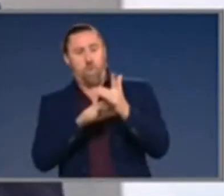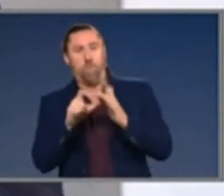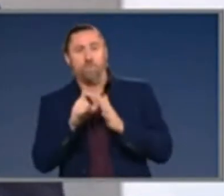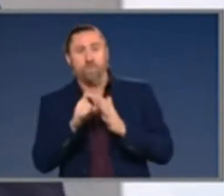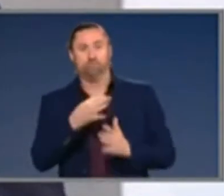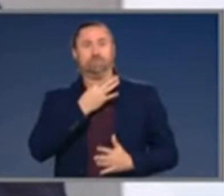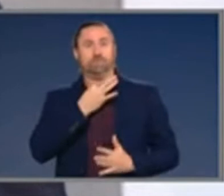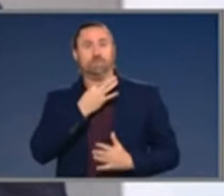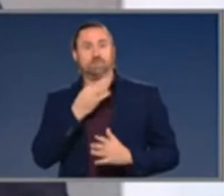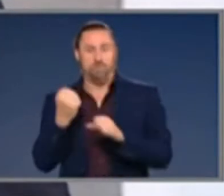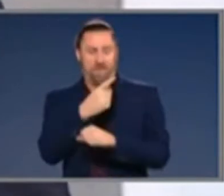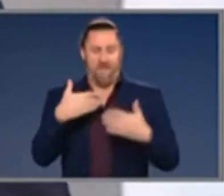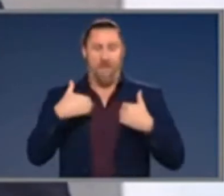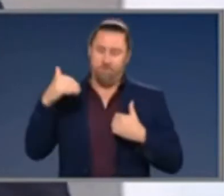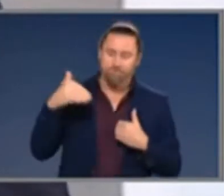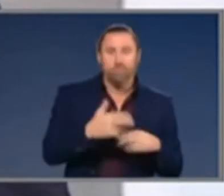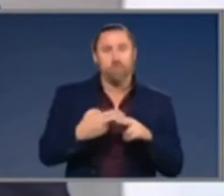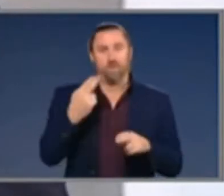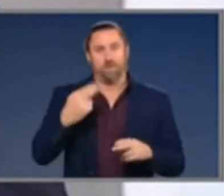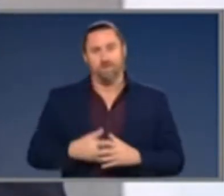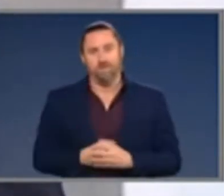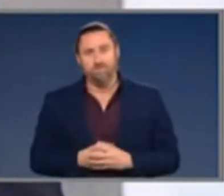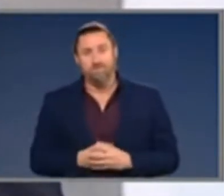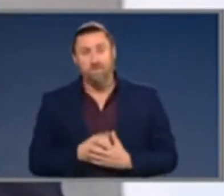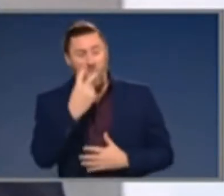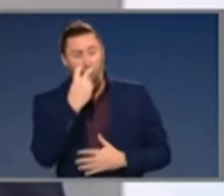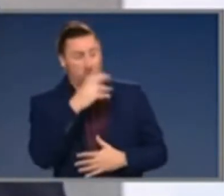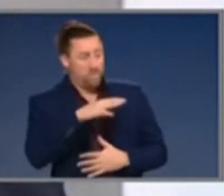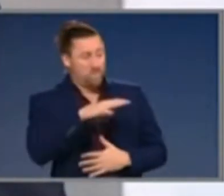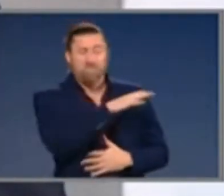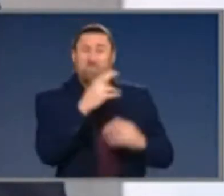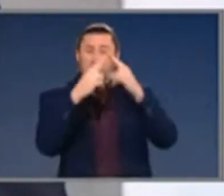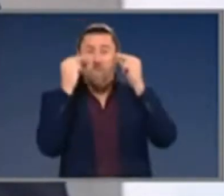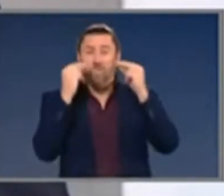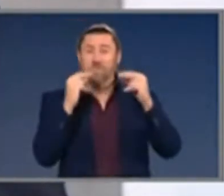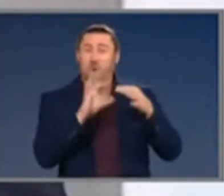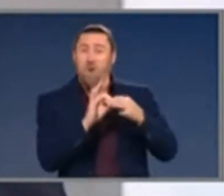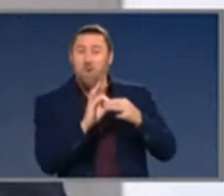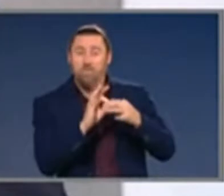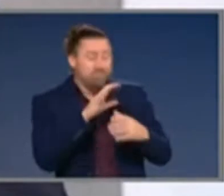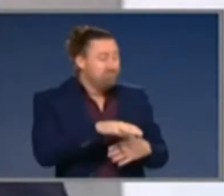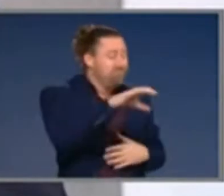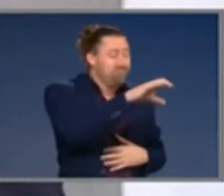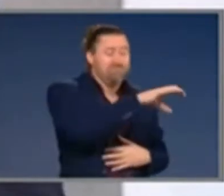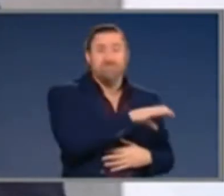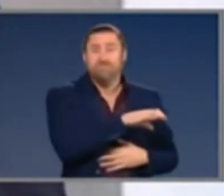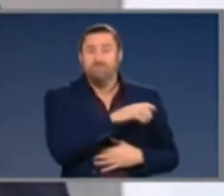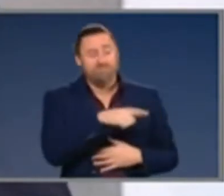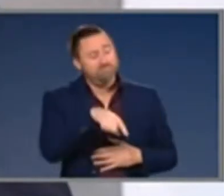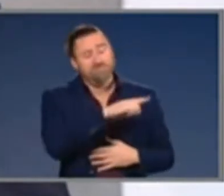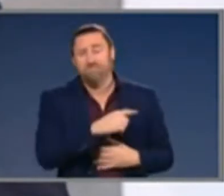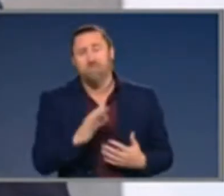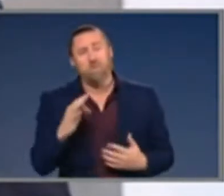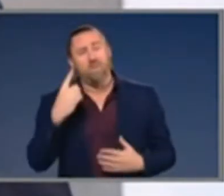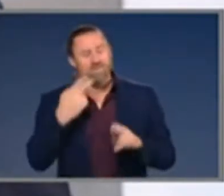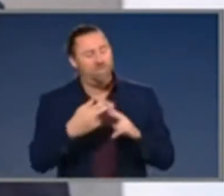most vulnerable in our community. And elderly persons, particularly those in facilities, which these days,